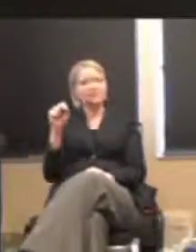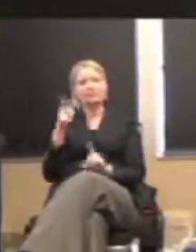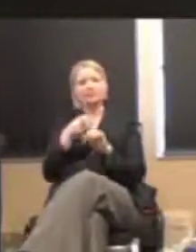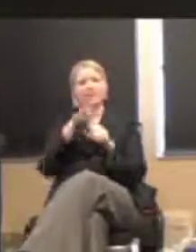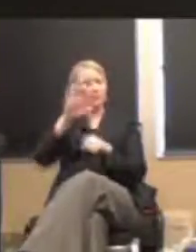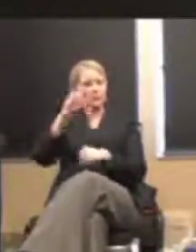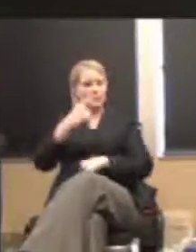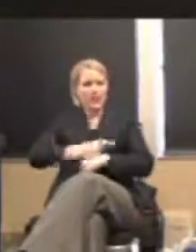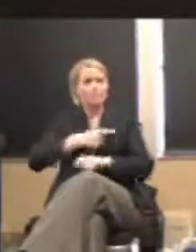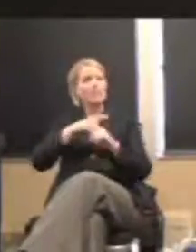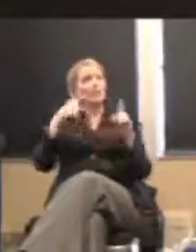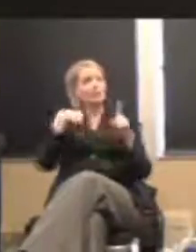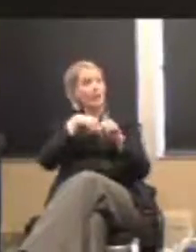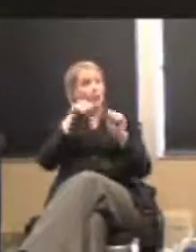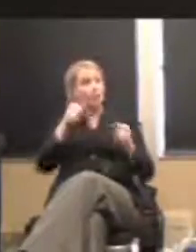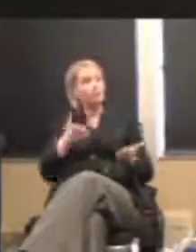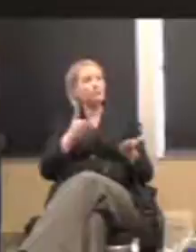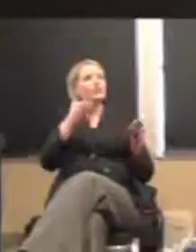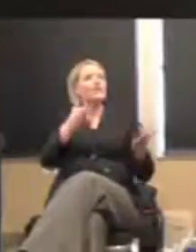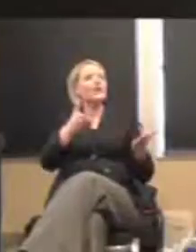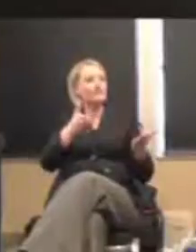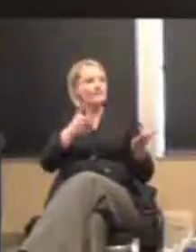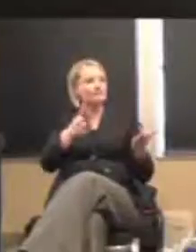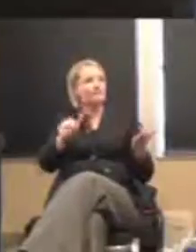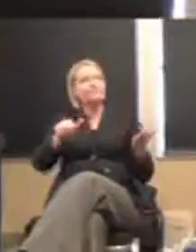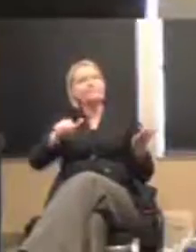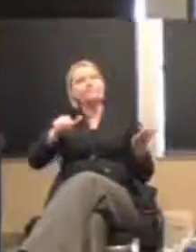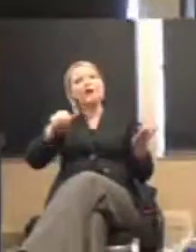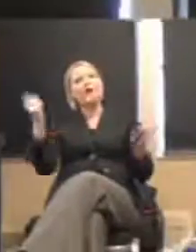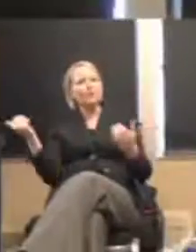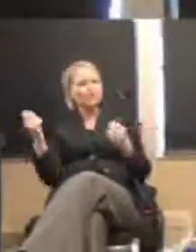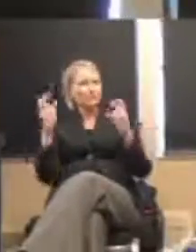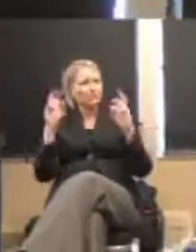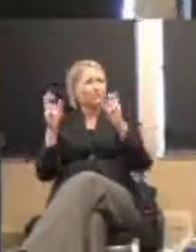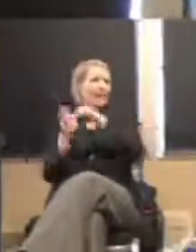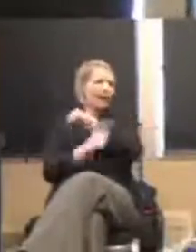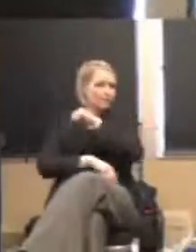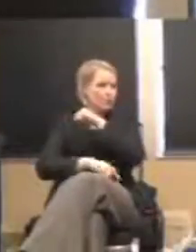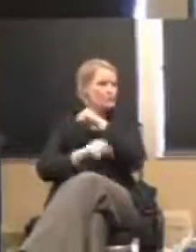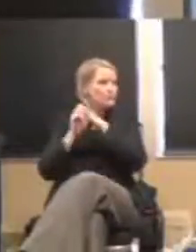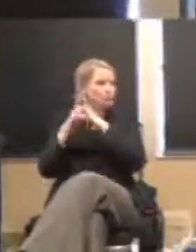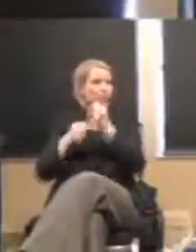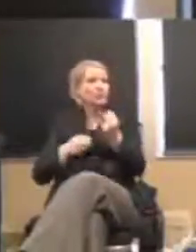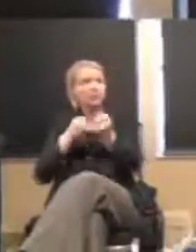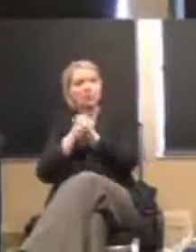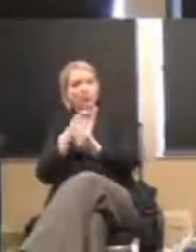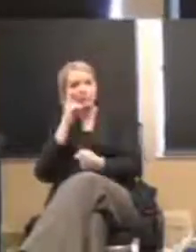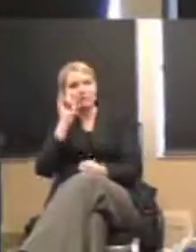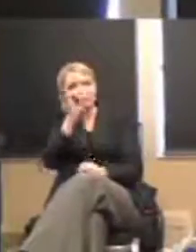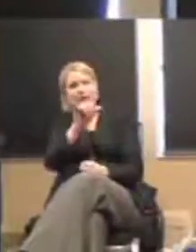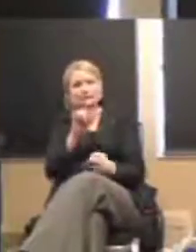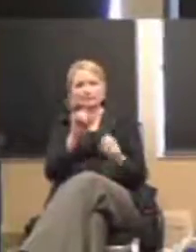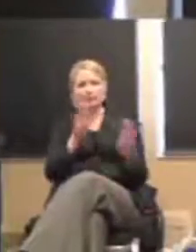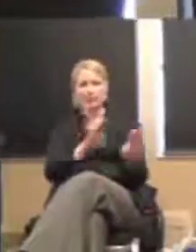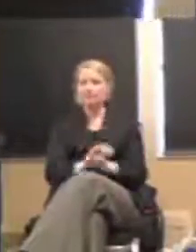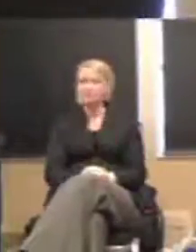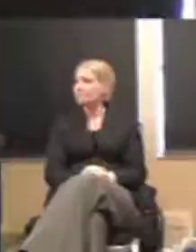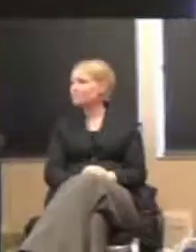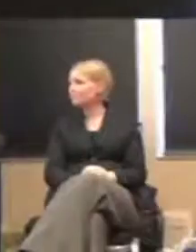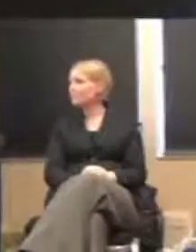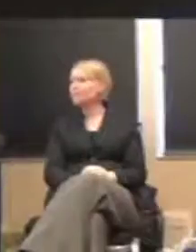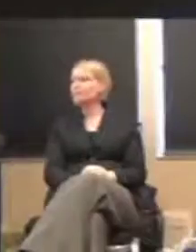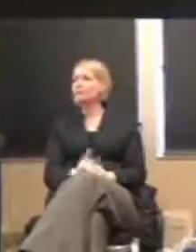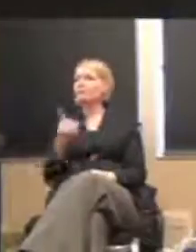day, but we could provide some different consequences or supports to support their behavior. Sherry, did you